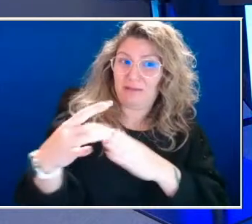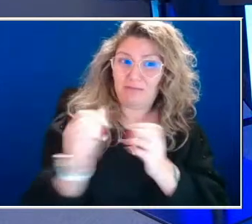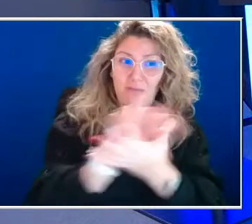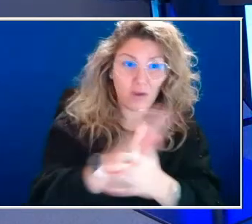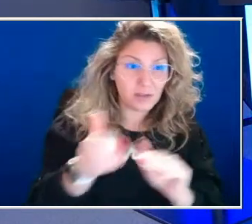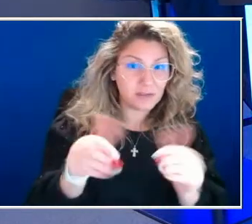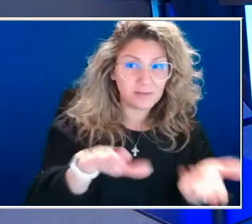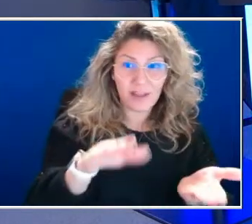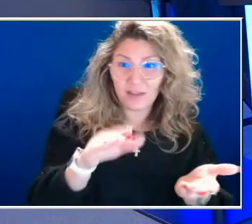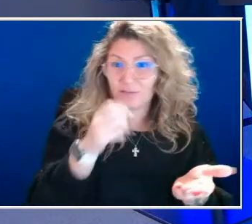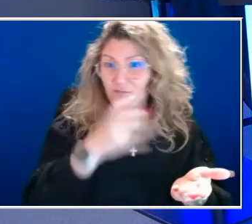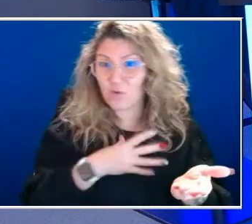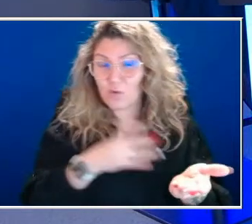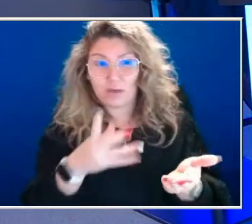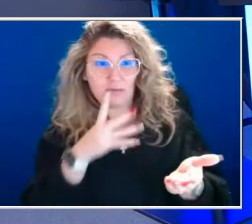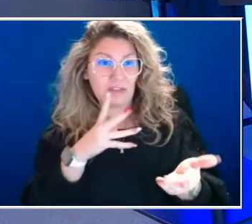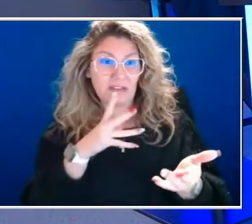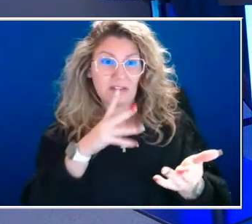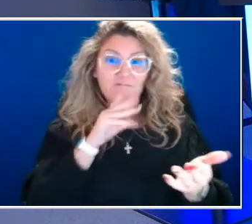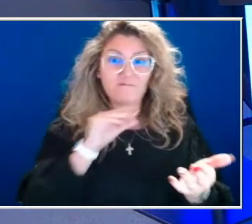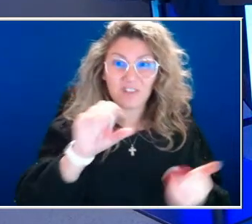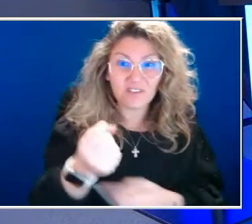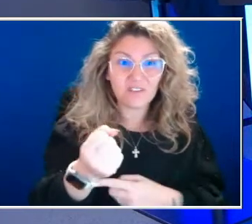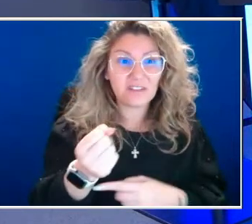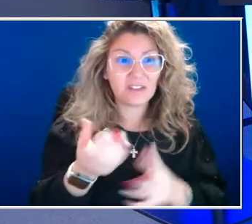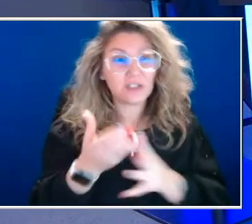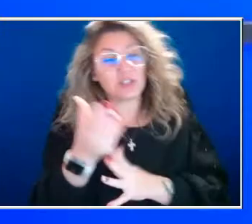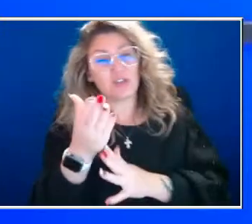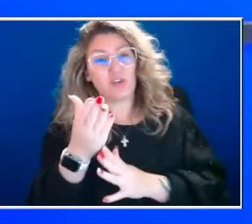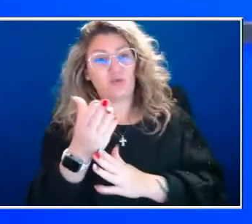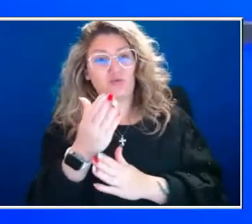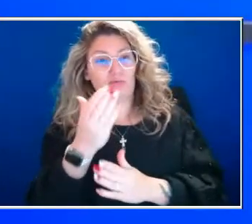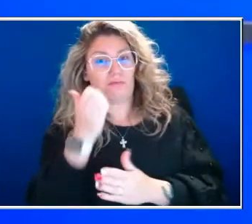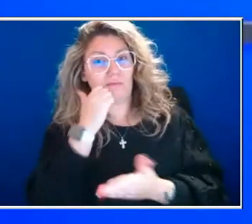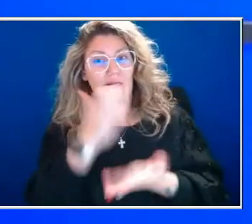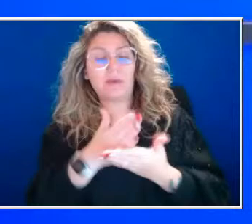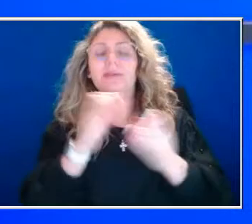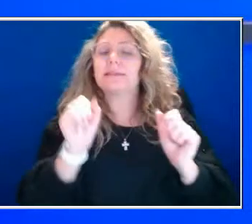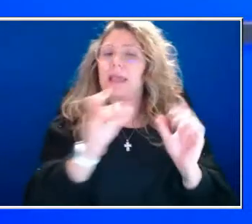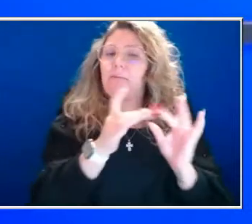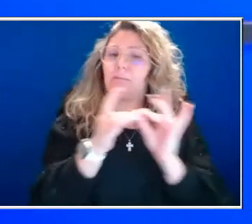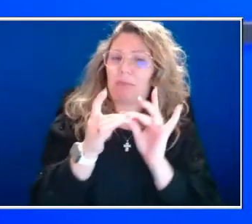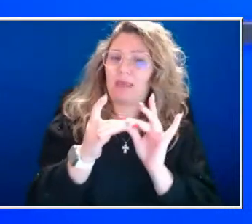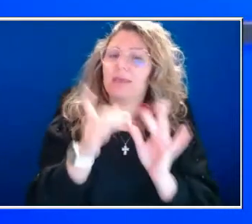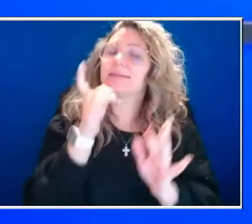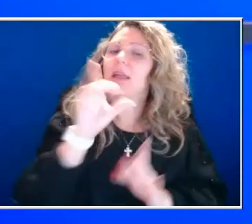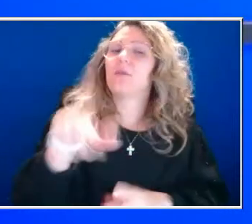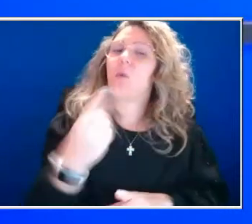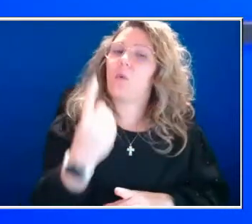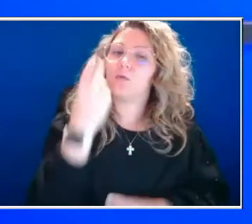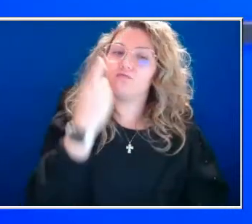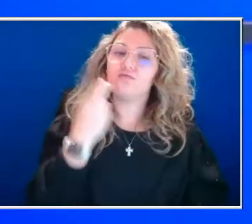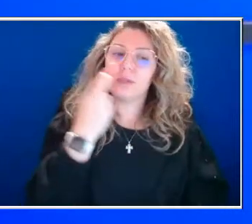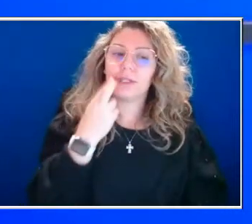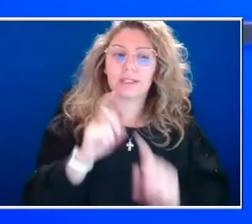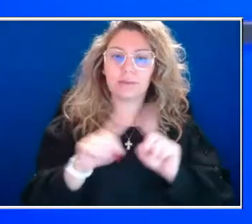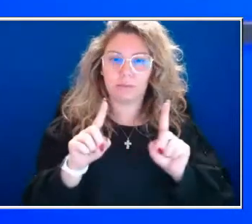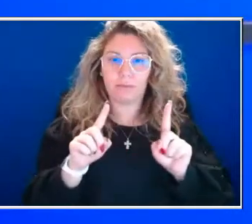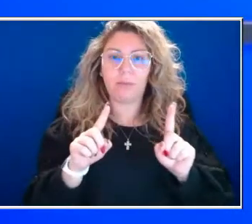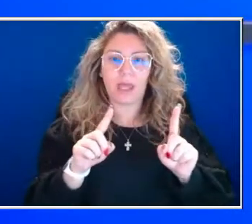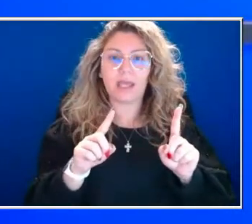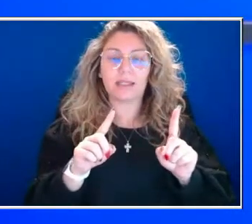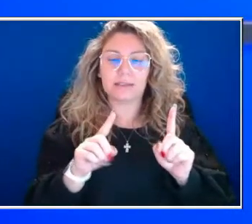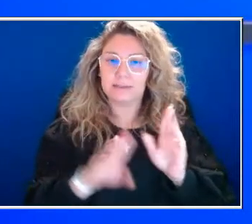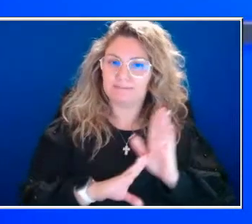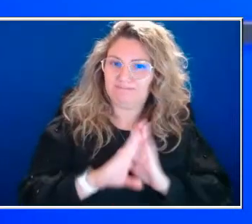getting into your 50s and you're going through menopause? It can be linked to that. That's not the only reason, but certainly it is emerging as an important risk